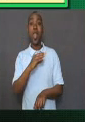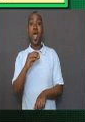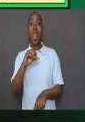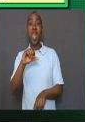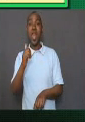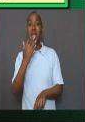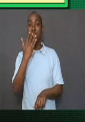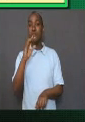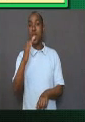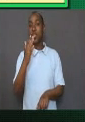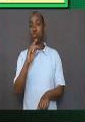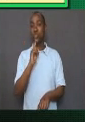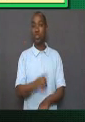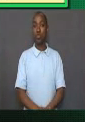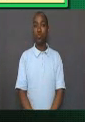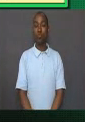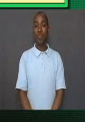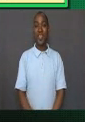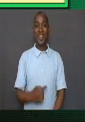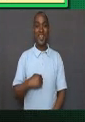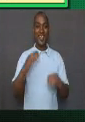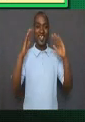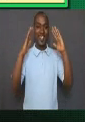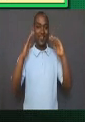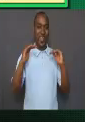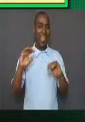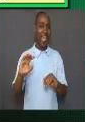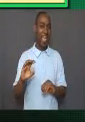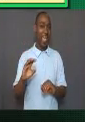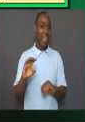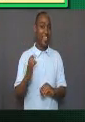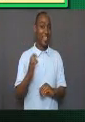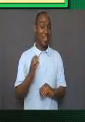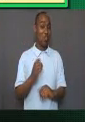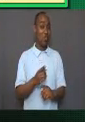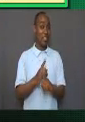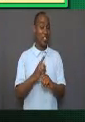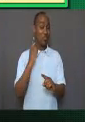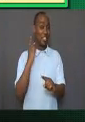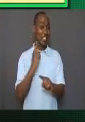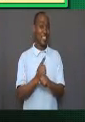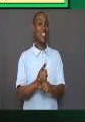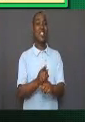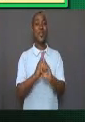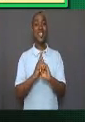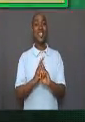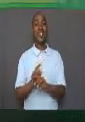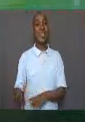types. I hope you were able to correctly answer this,